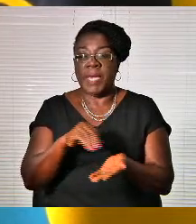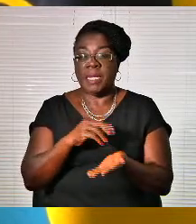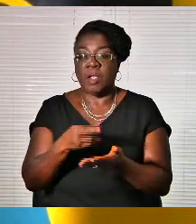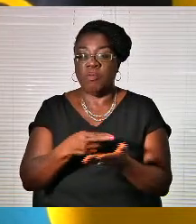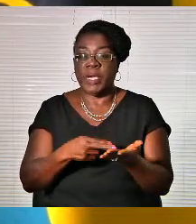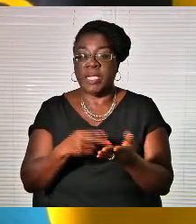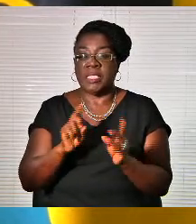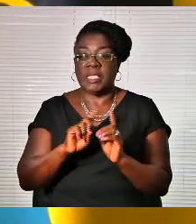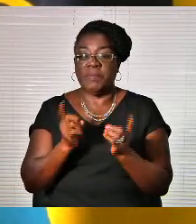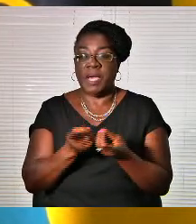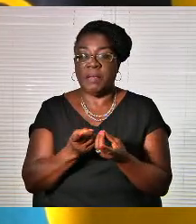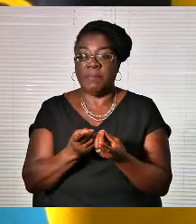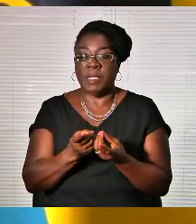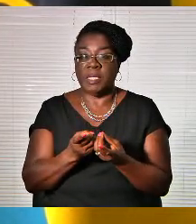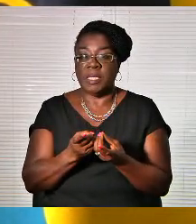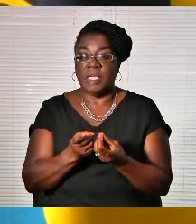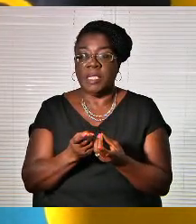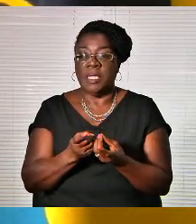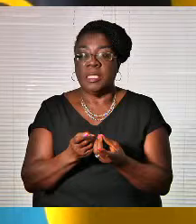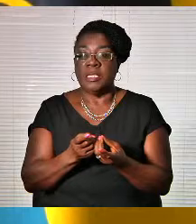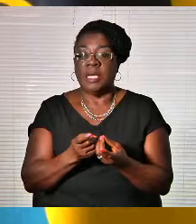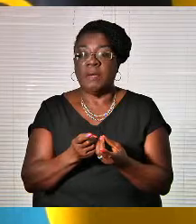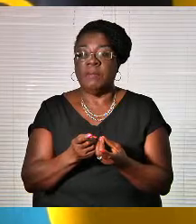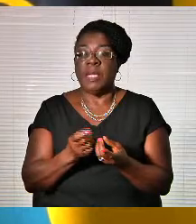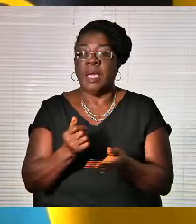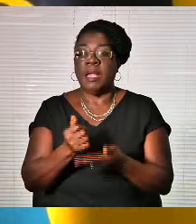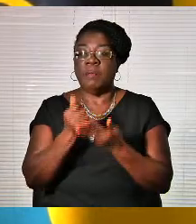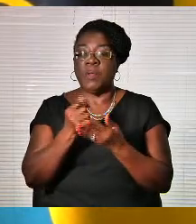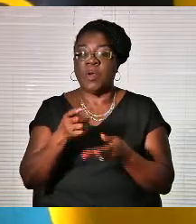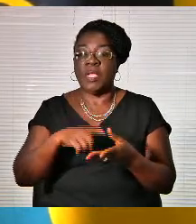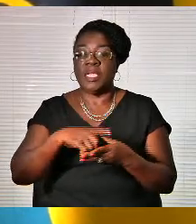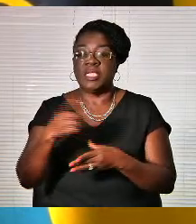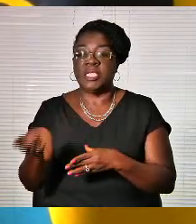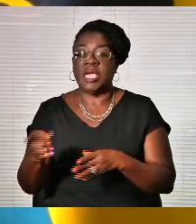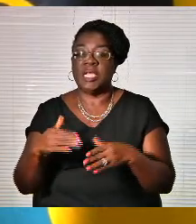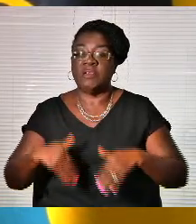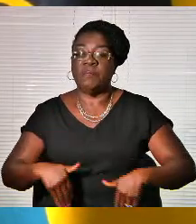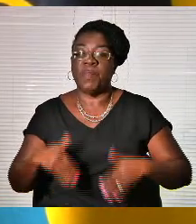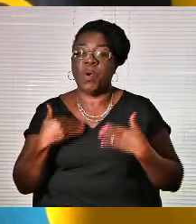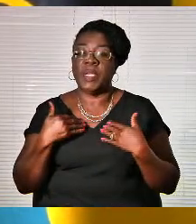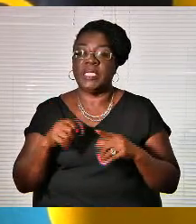Department facilitate all discharge of bodies from the hospital. Thank you.